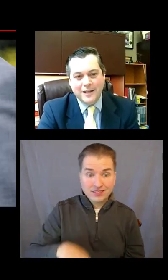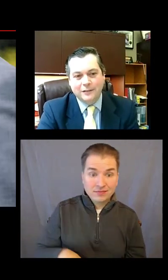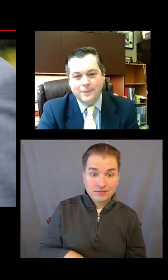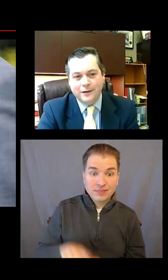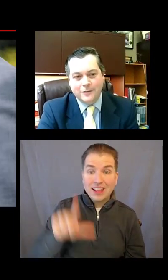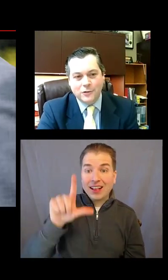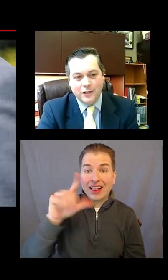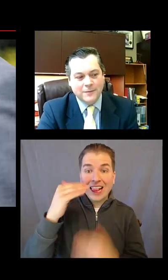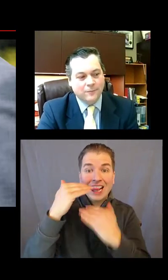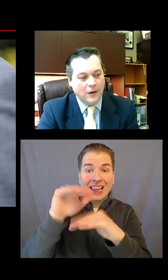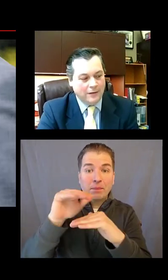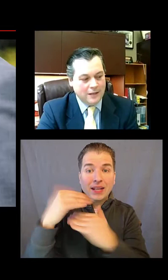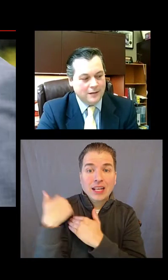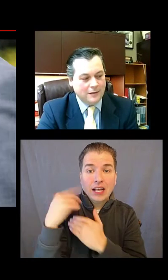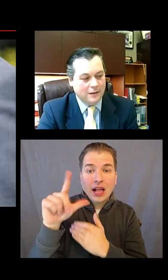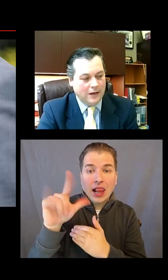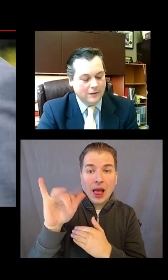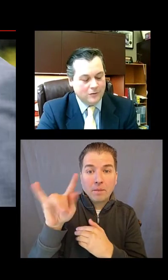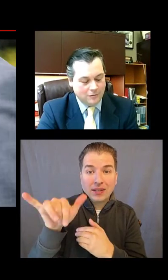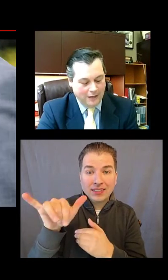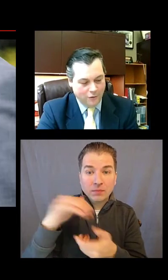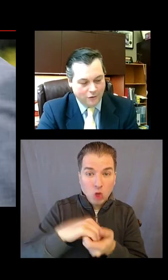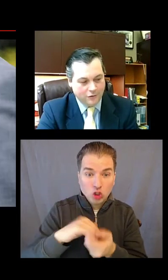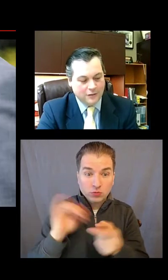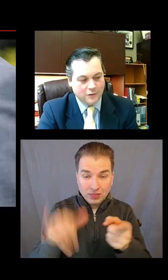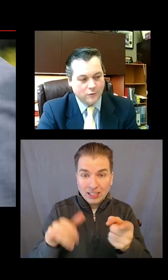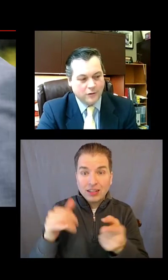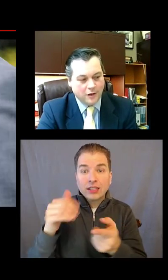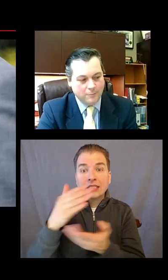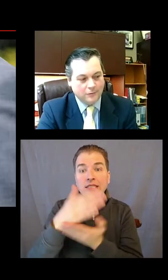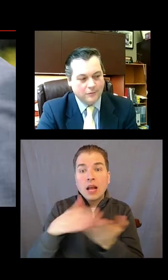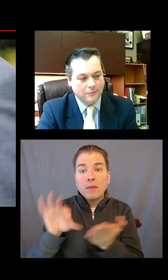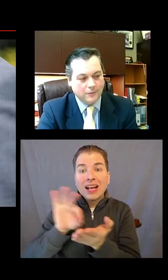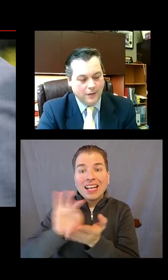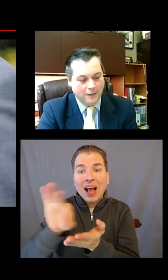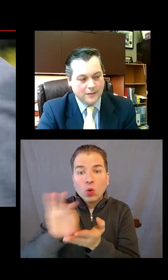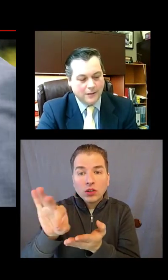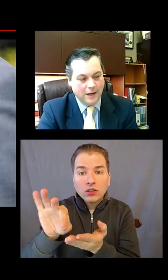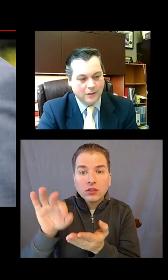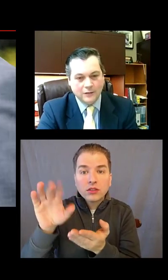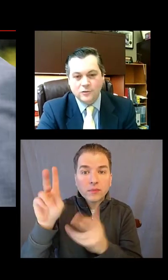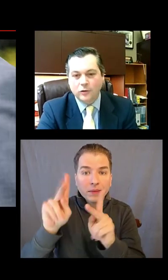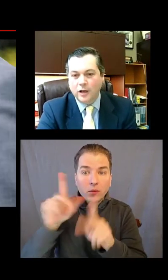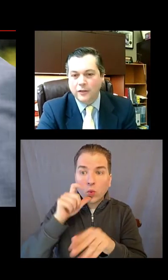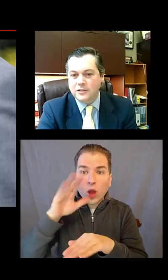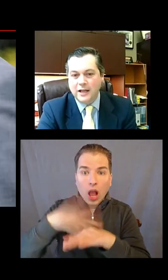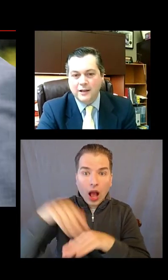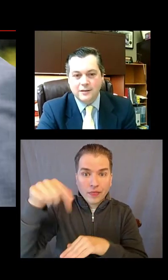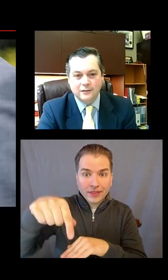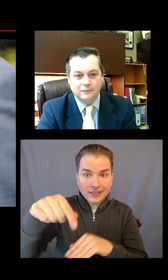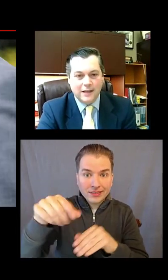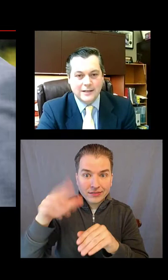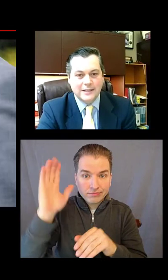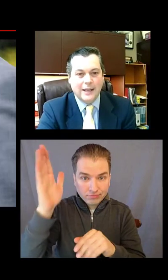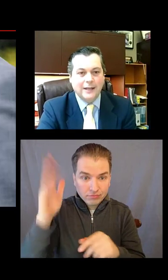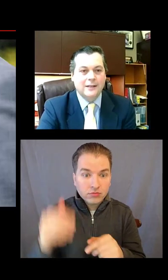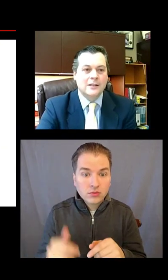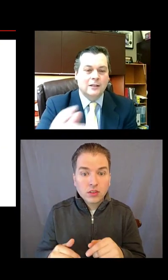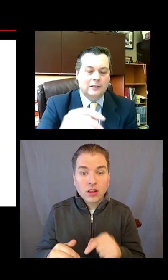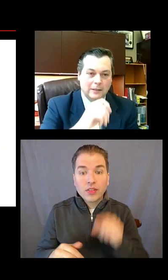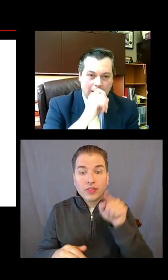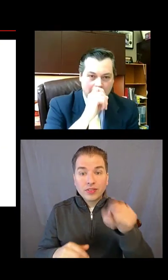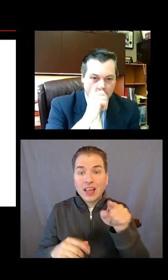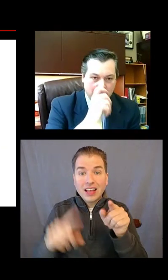Limited liability partnerships. I think that I heard that there were a couple, perhaps accountants or others on the line